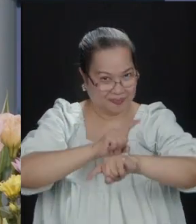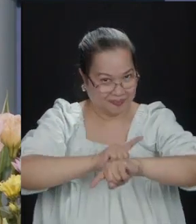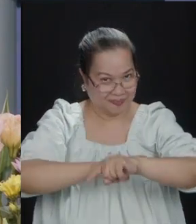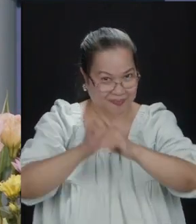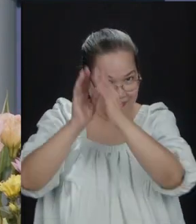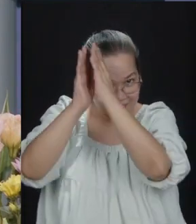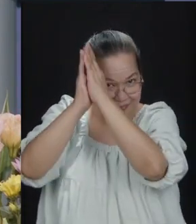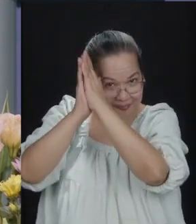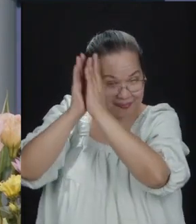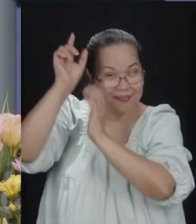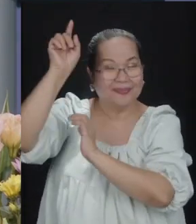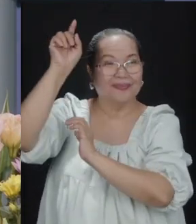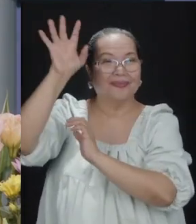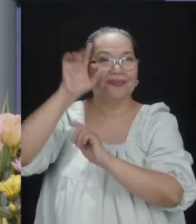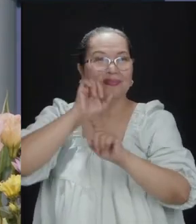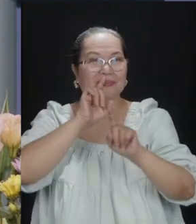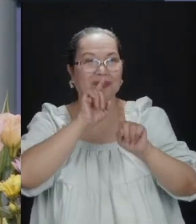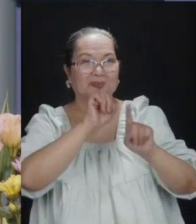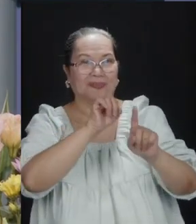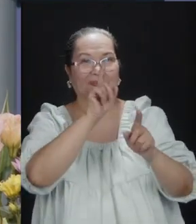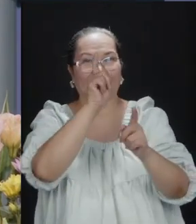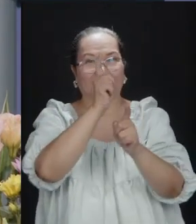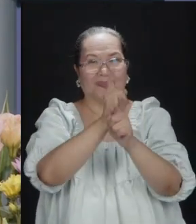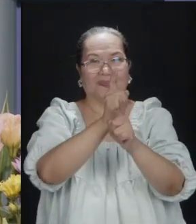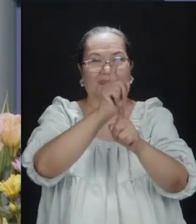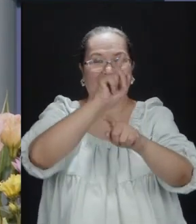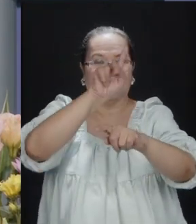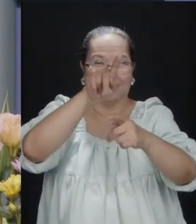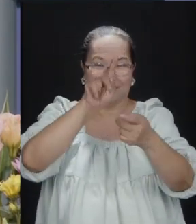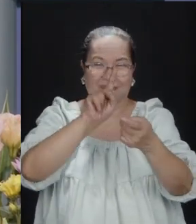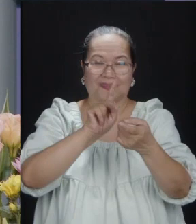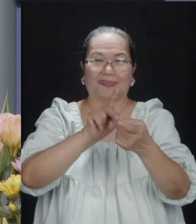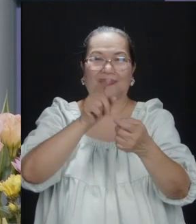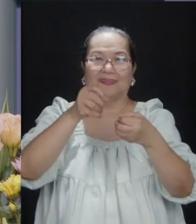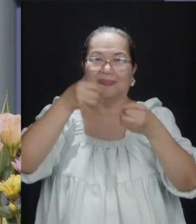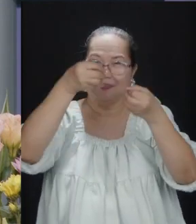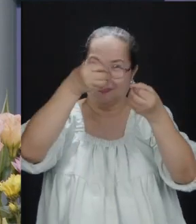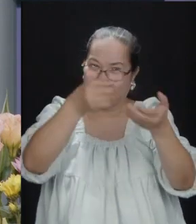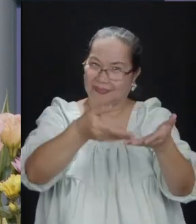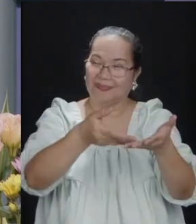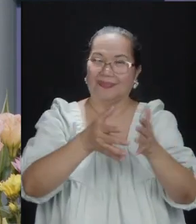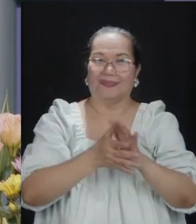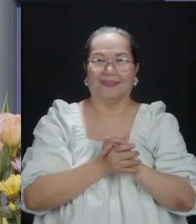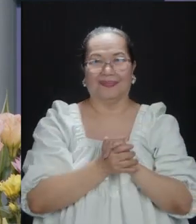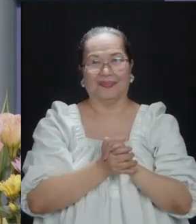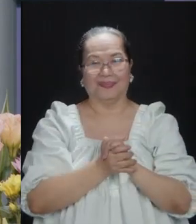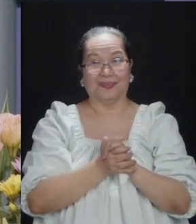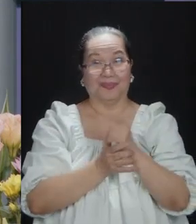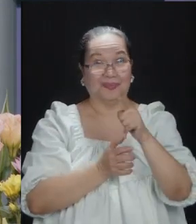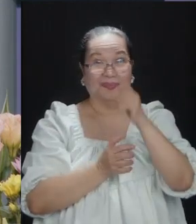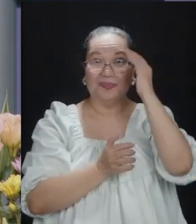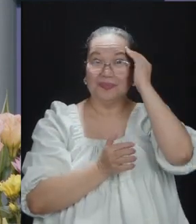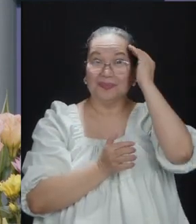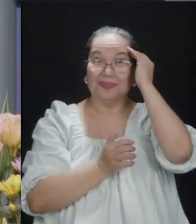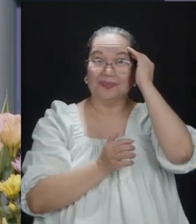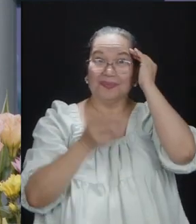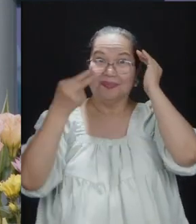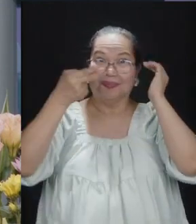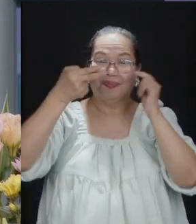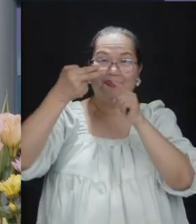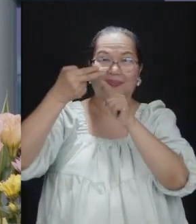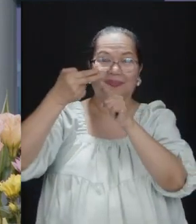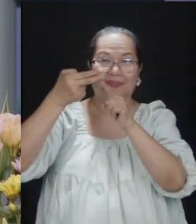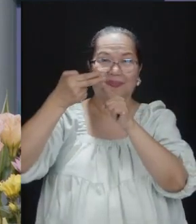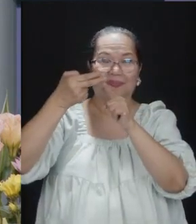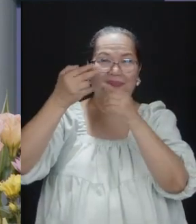and God granted her request. And you know, Hannah's